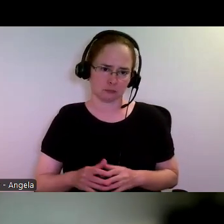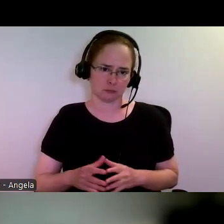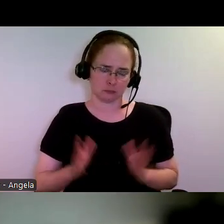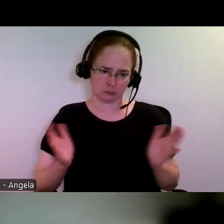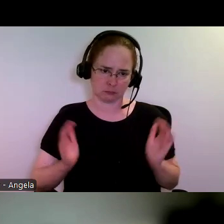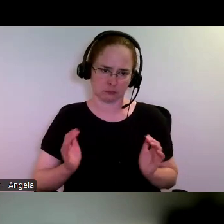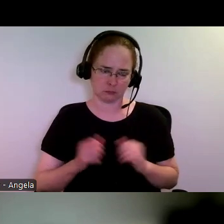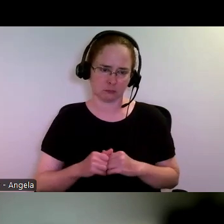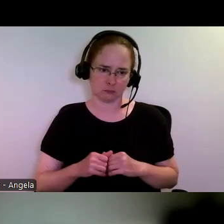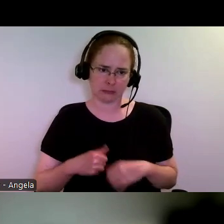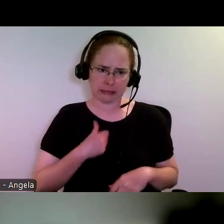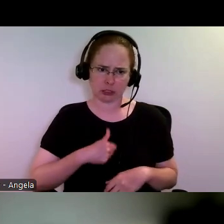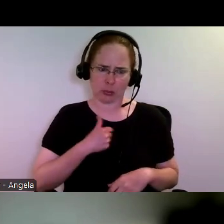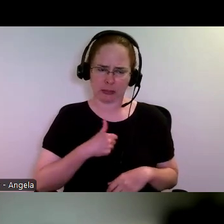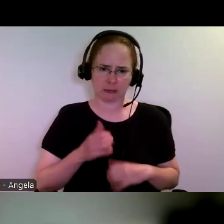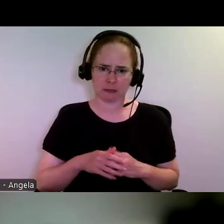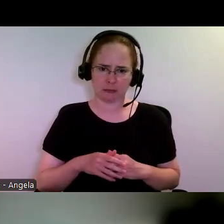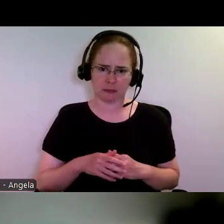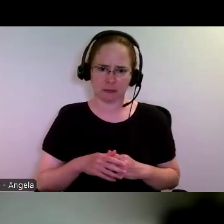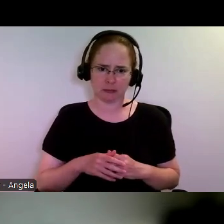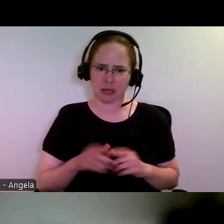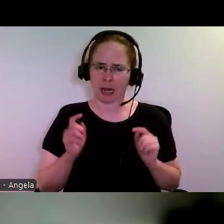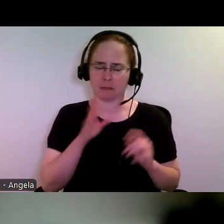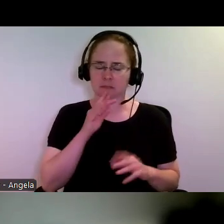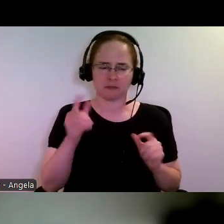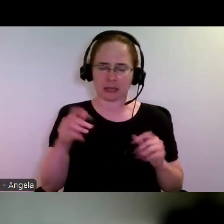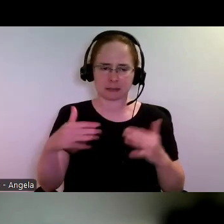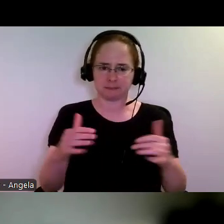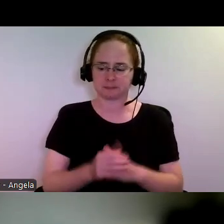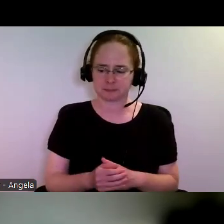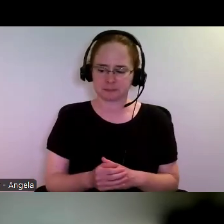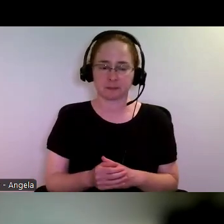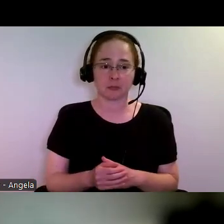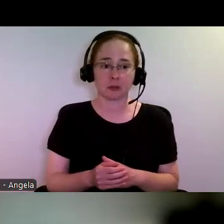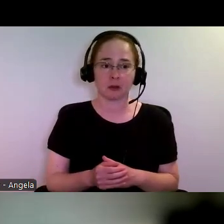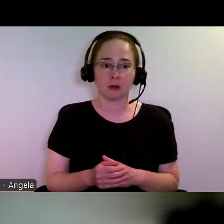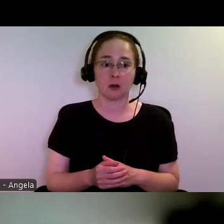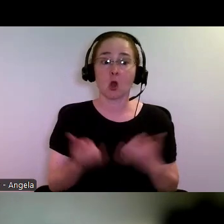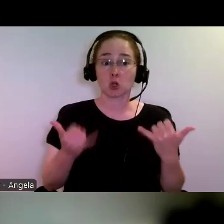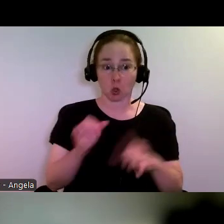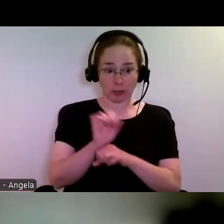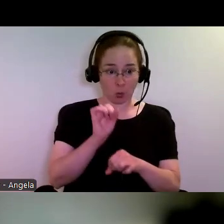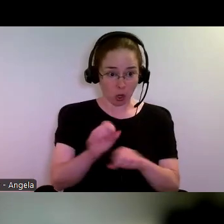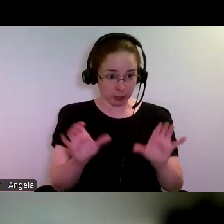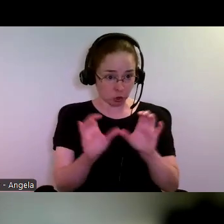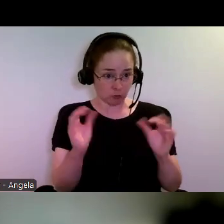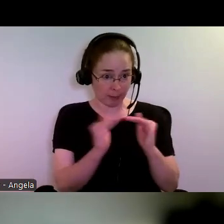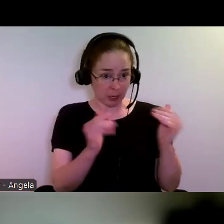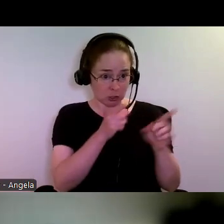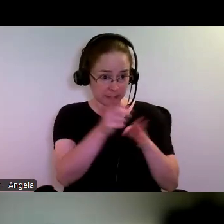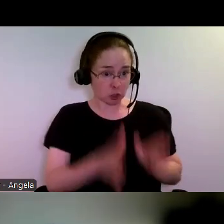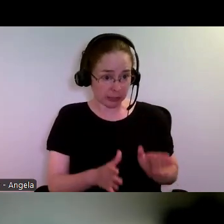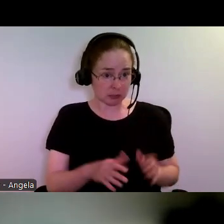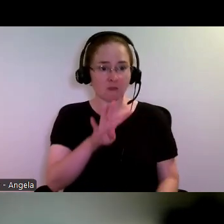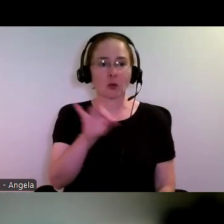Next slide. Sorry, I'm going too fast. So when we asked folks, are you currently working as a certified peer specialist? We